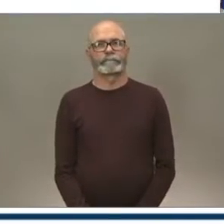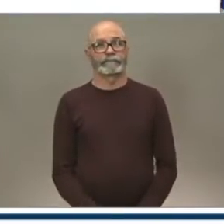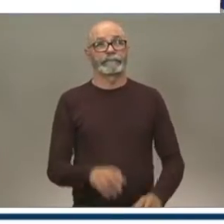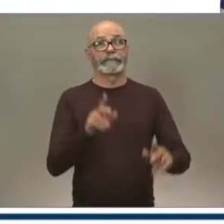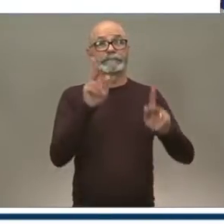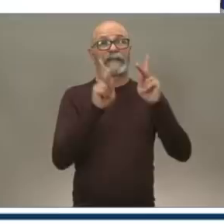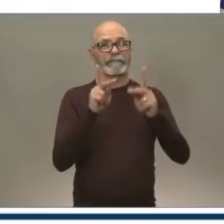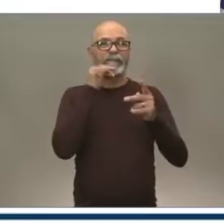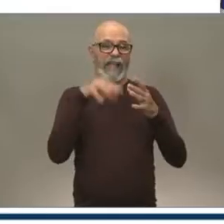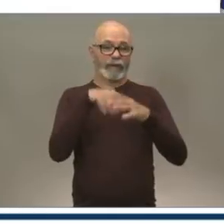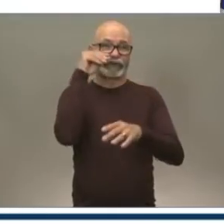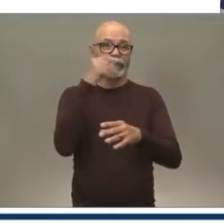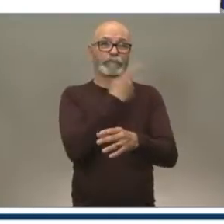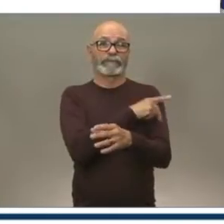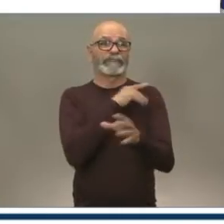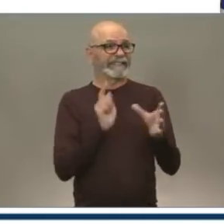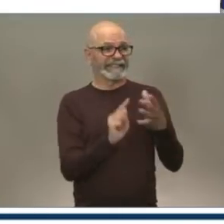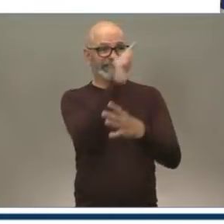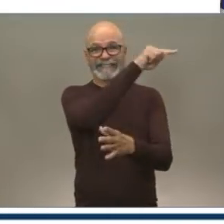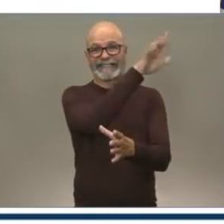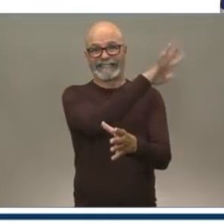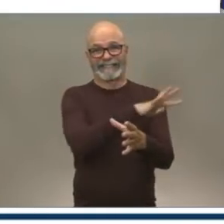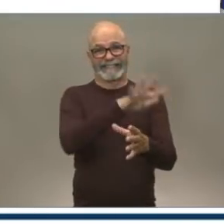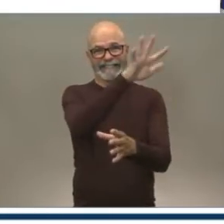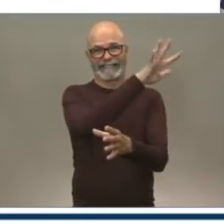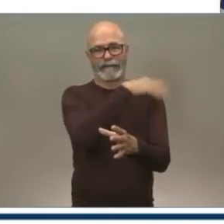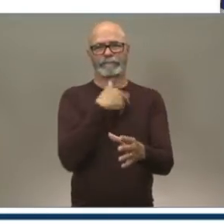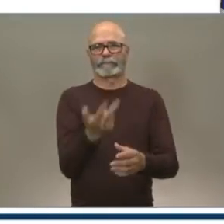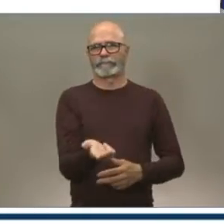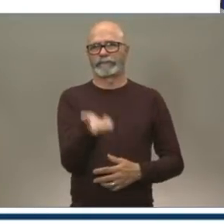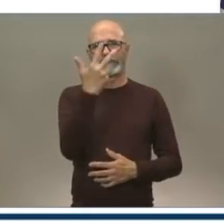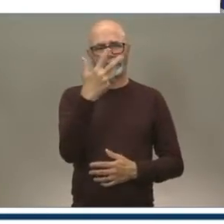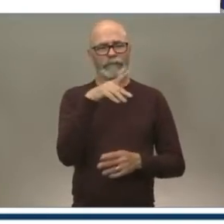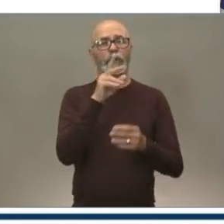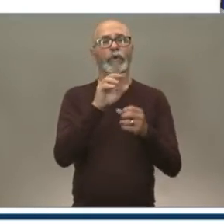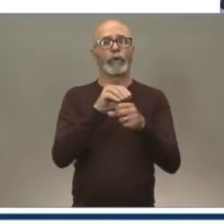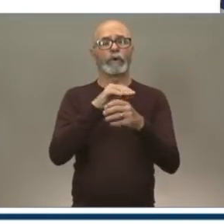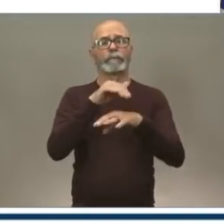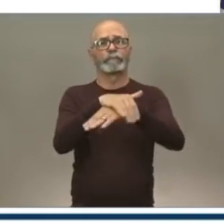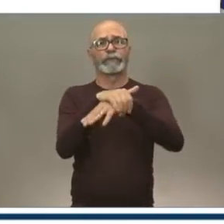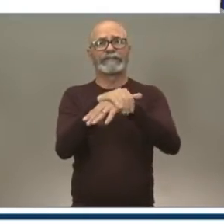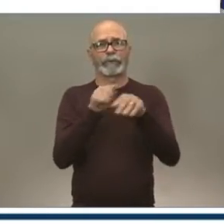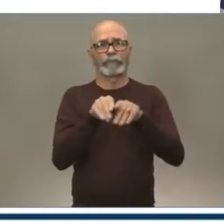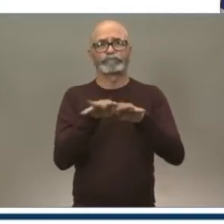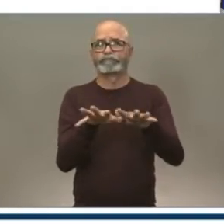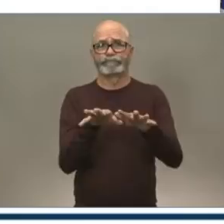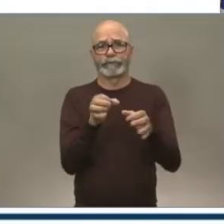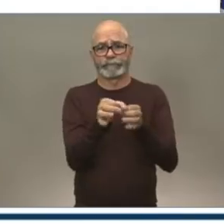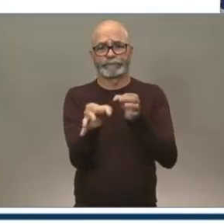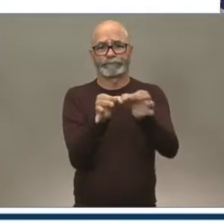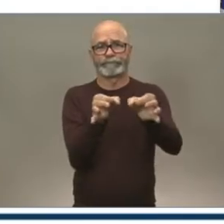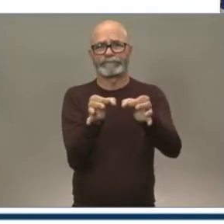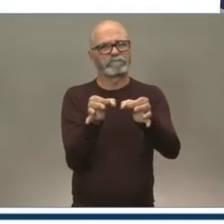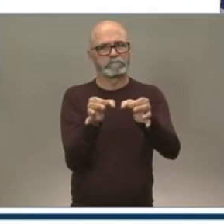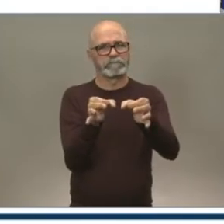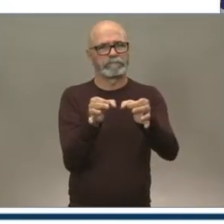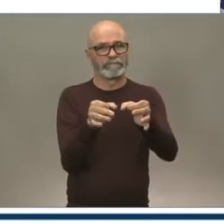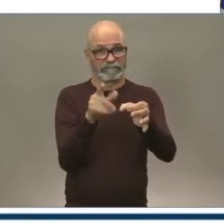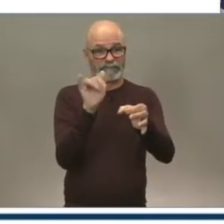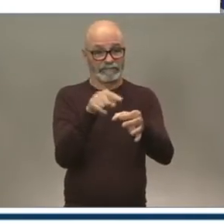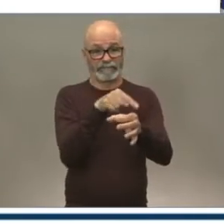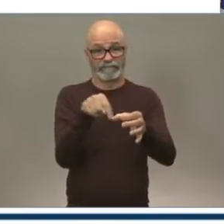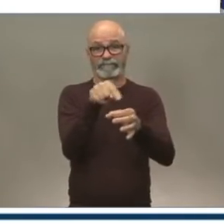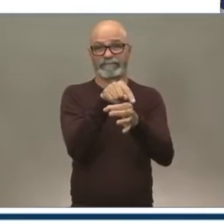were 3 reported yesterday. Will there be any special procedures for handling them if and when they return to the